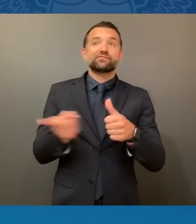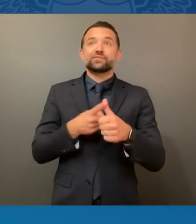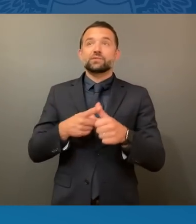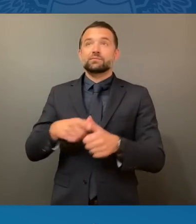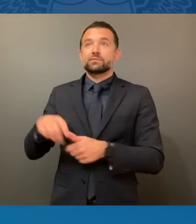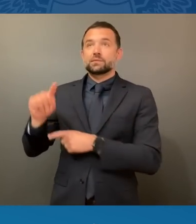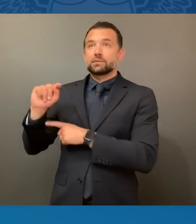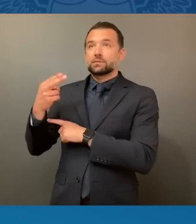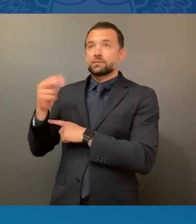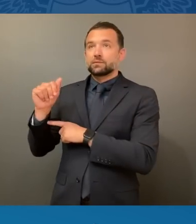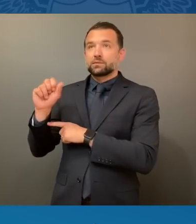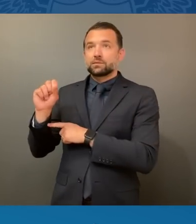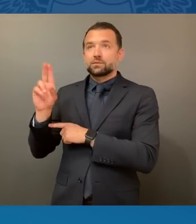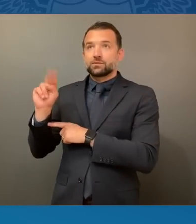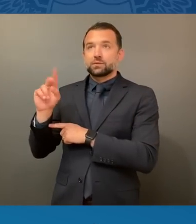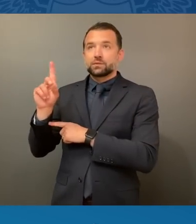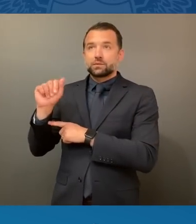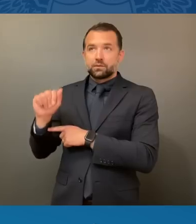Brown Duckett.